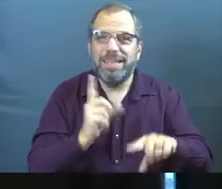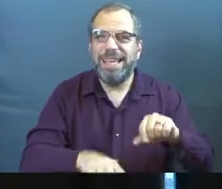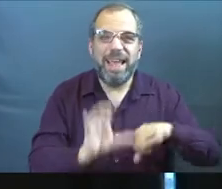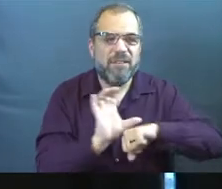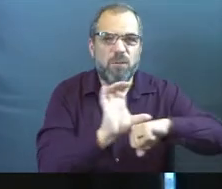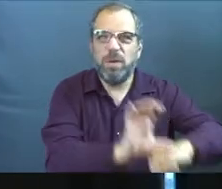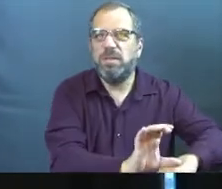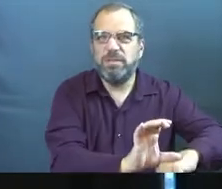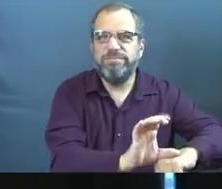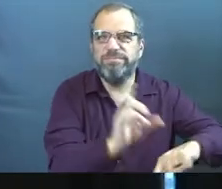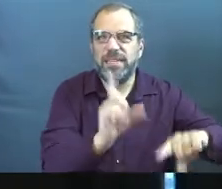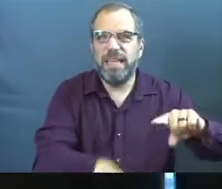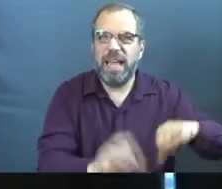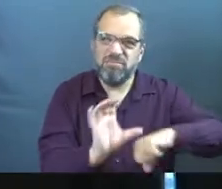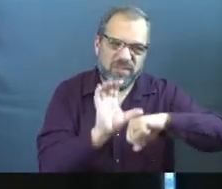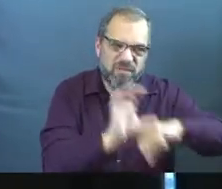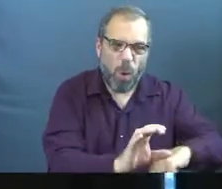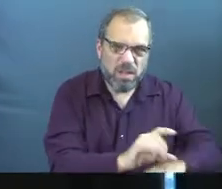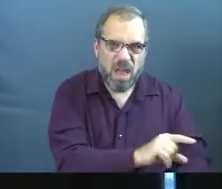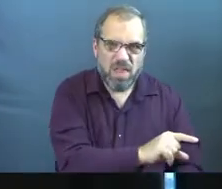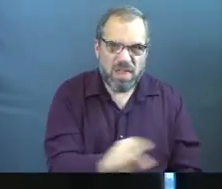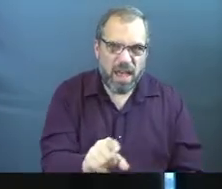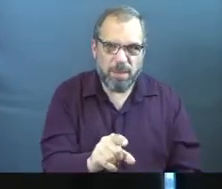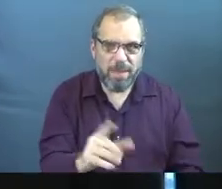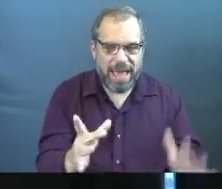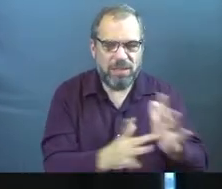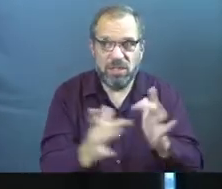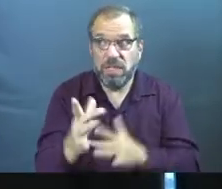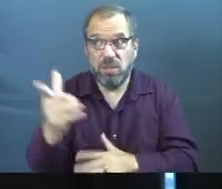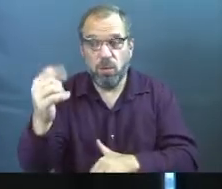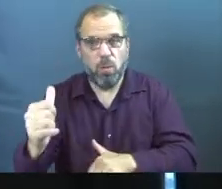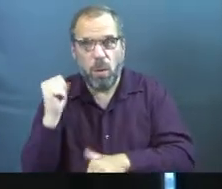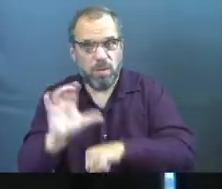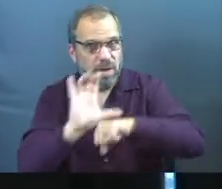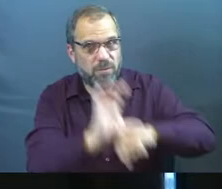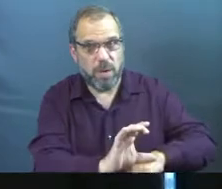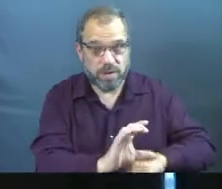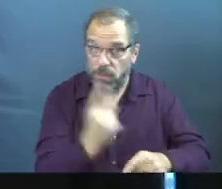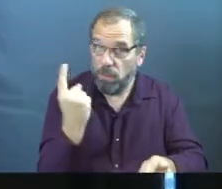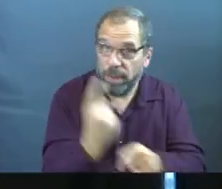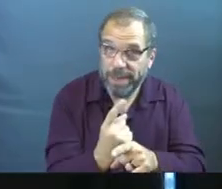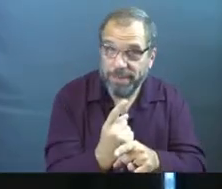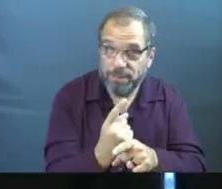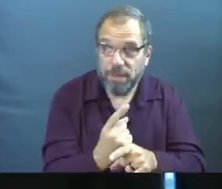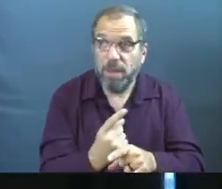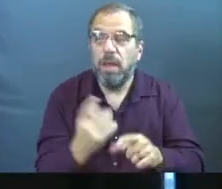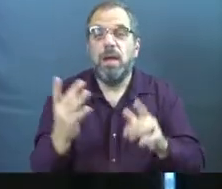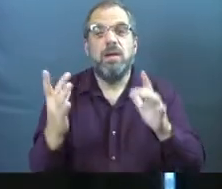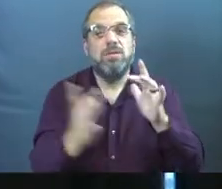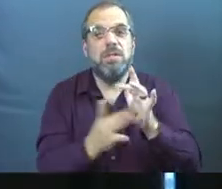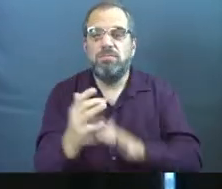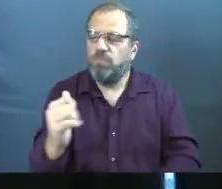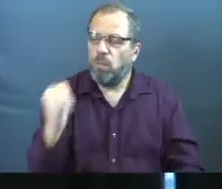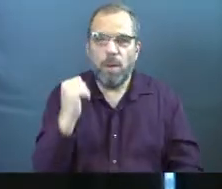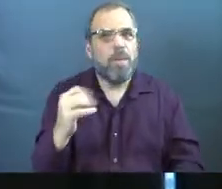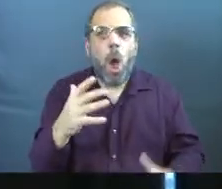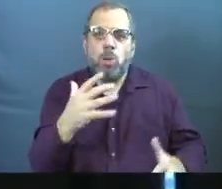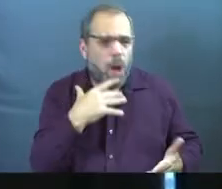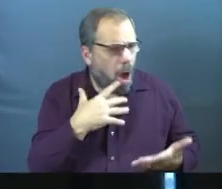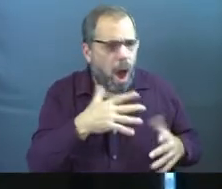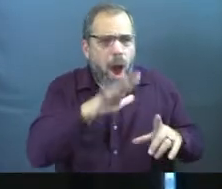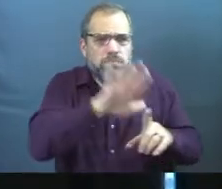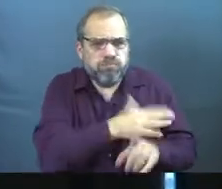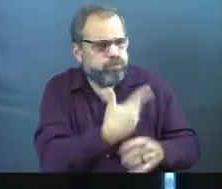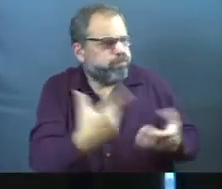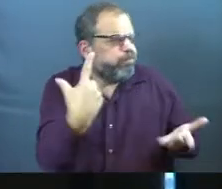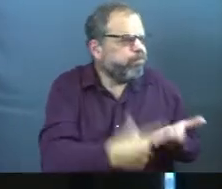that. We can't force it, and Jesus won't, right? Jesus will not. We can talk to them all